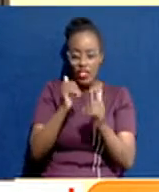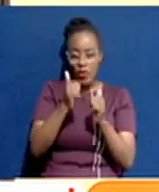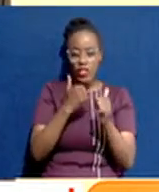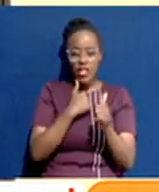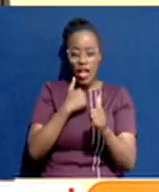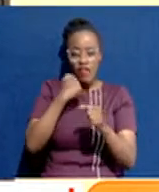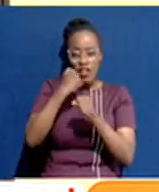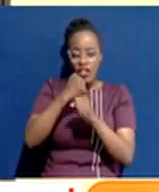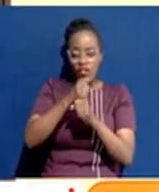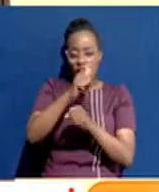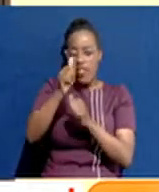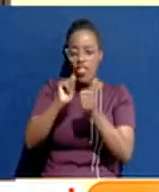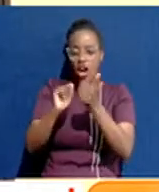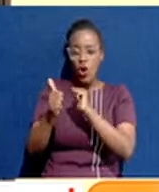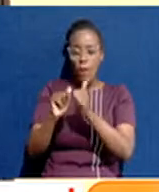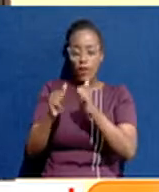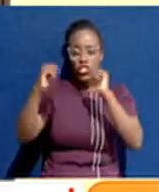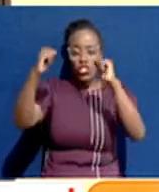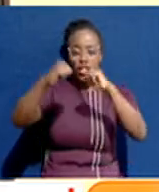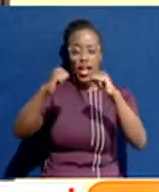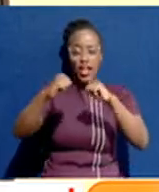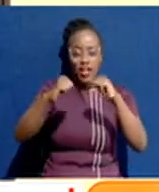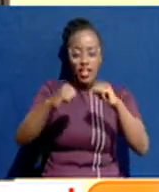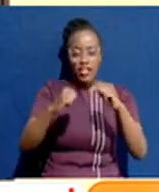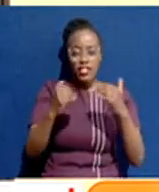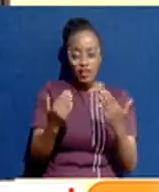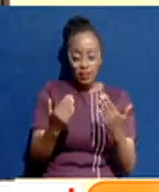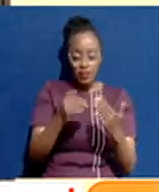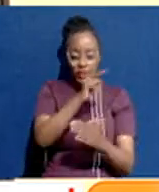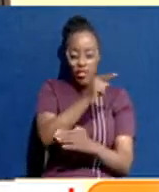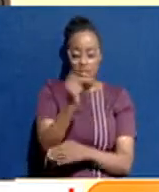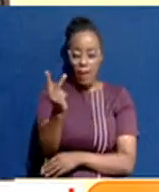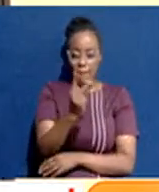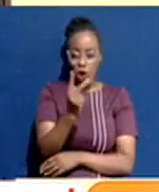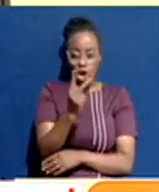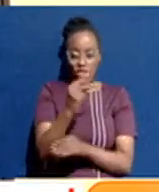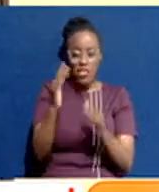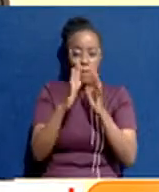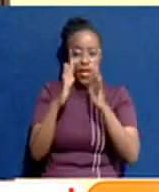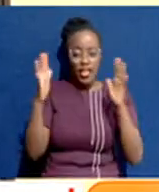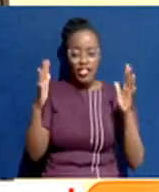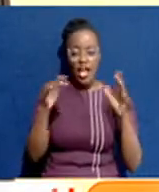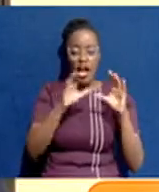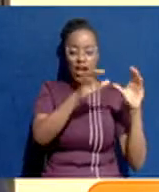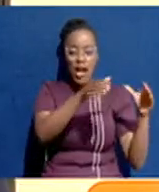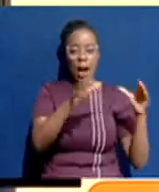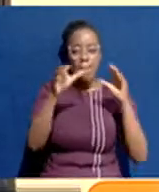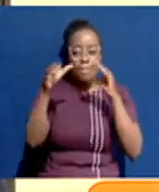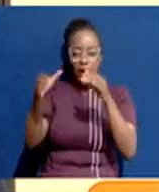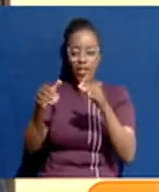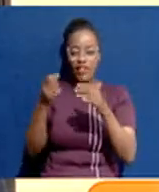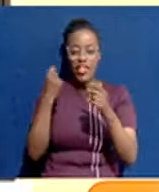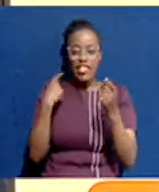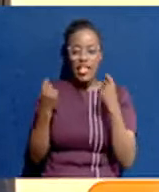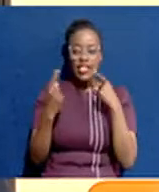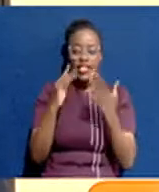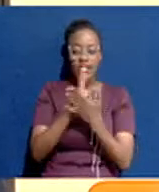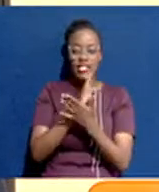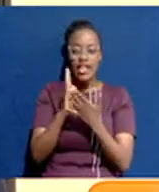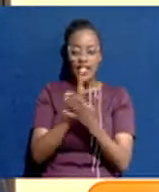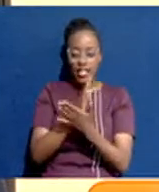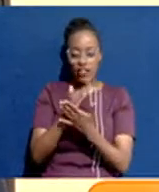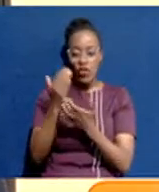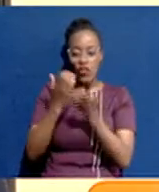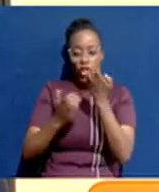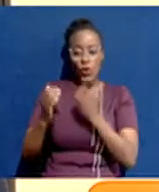enshrined in our competition agreement between these two major companies in the tea sector of our